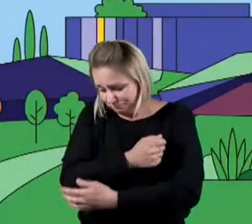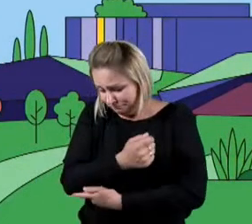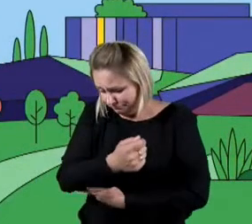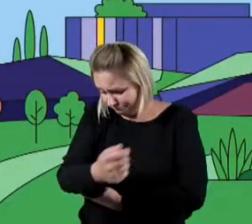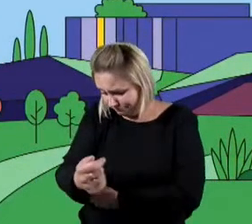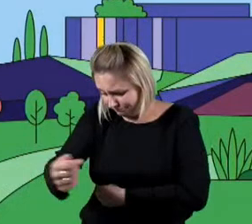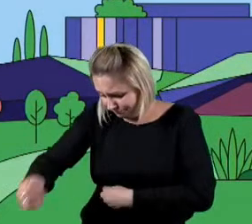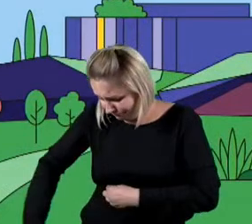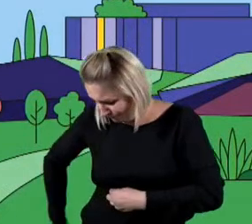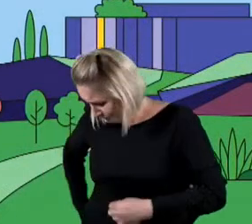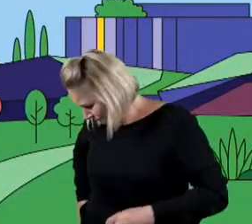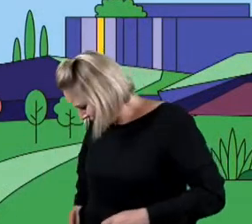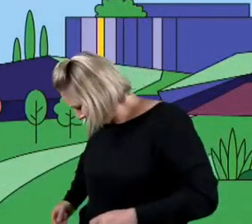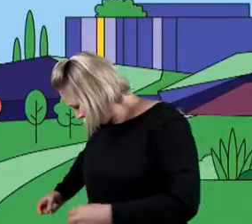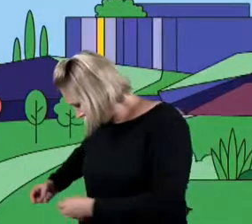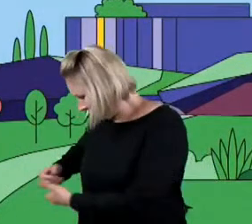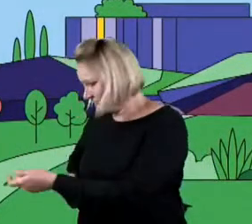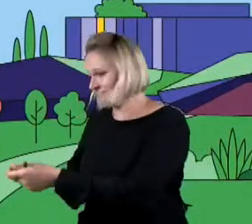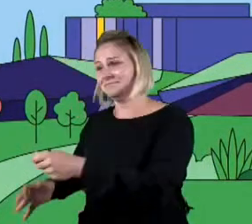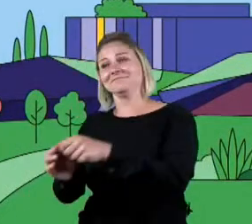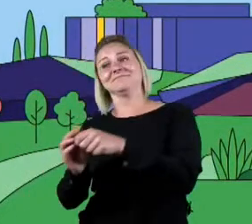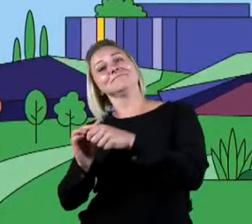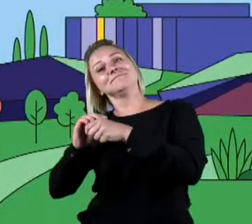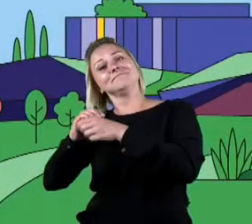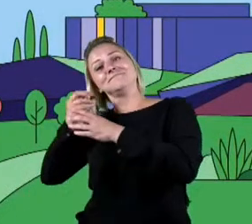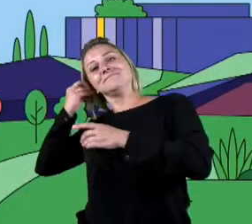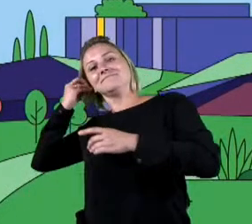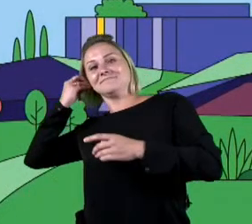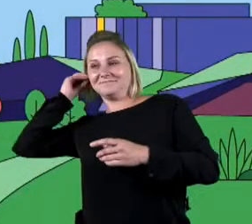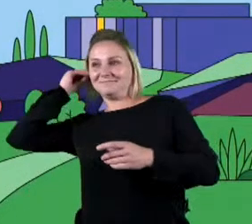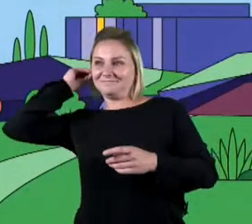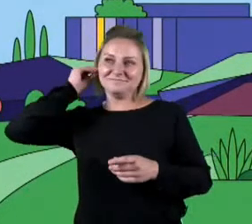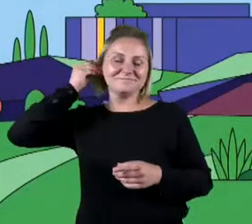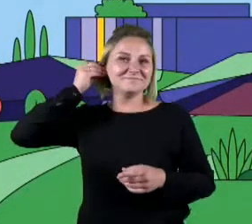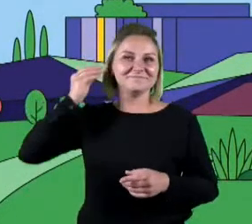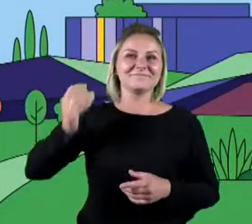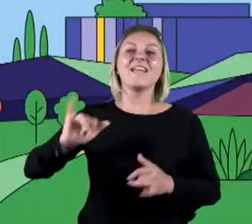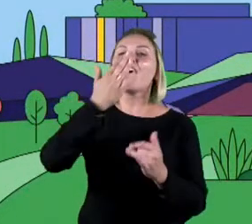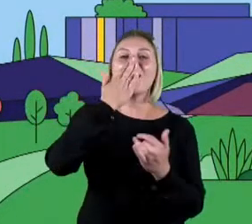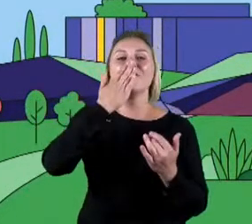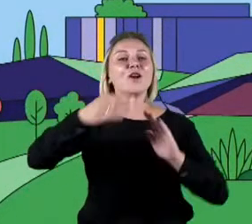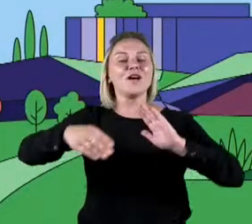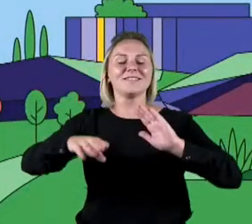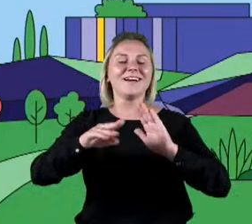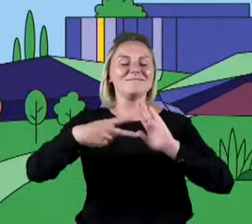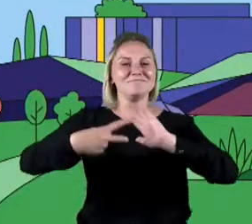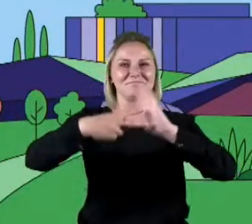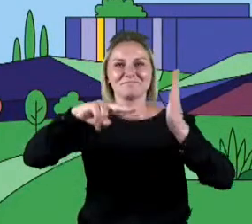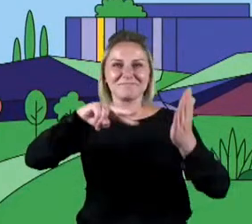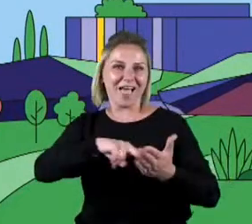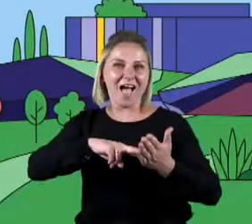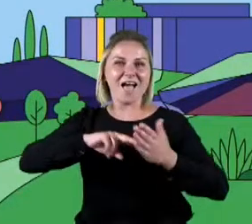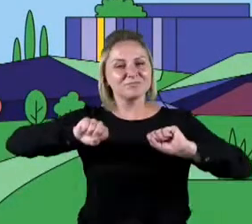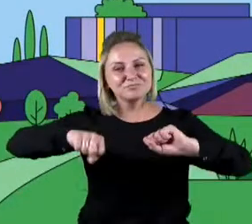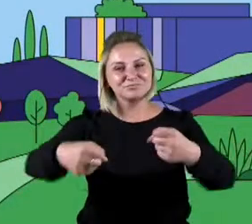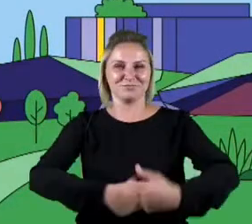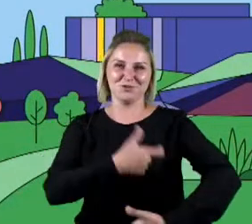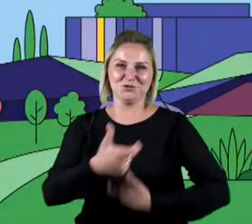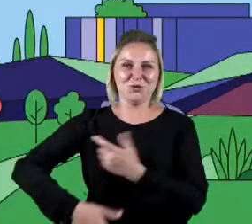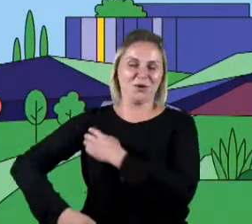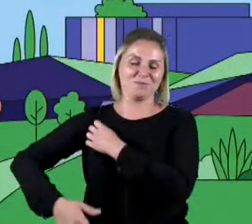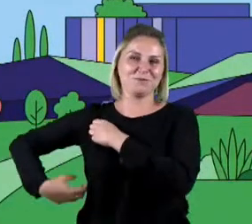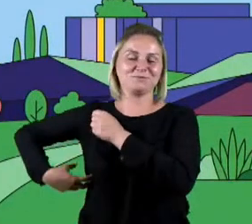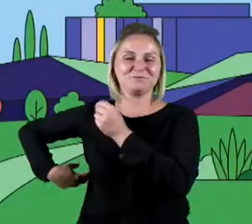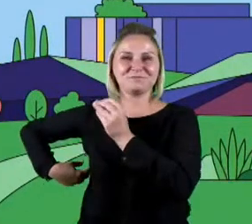of preparing recommendations on how to plan public strategy that will last so that